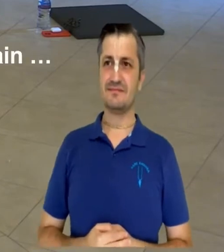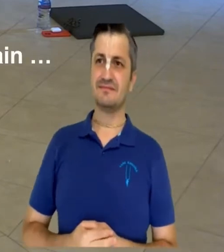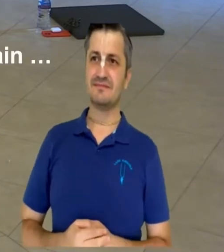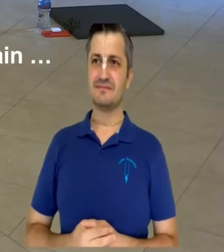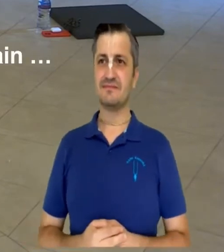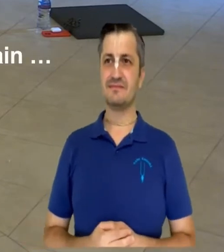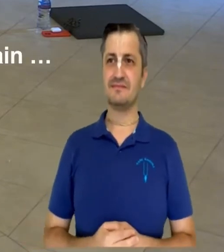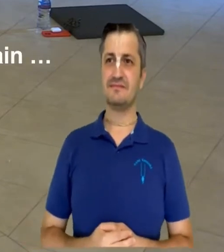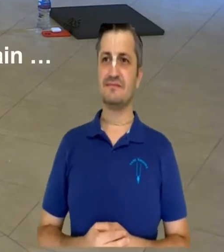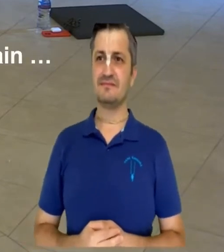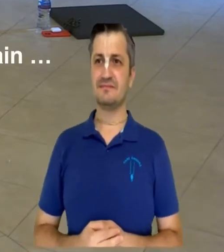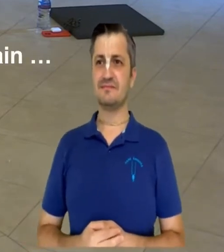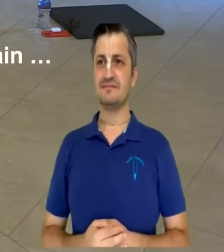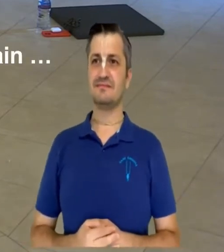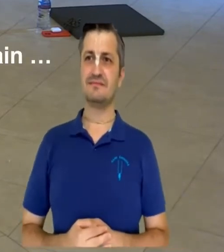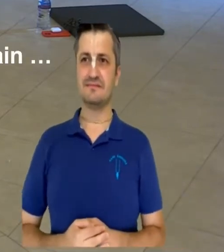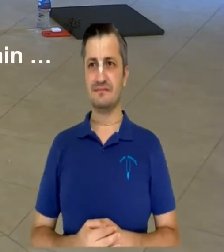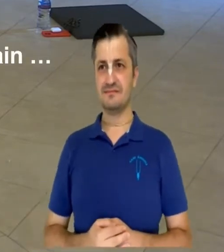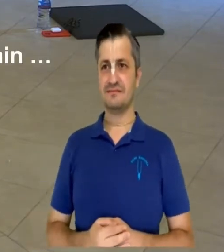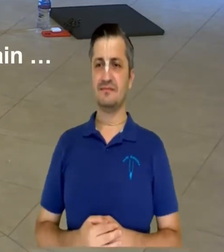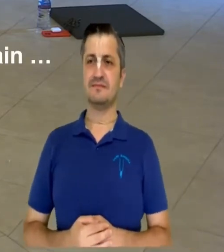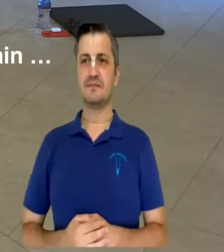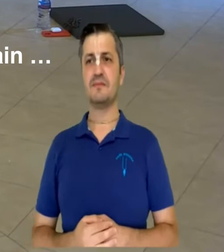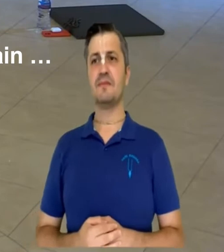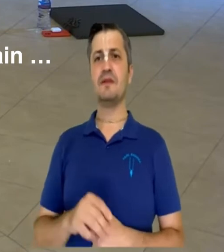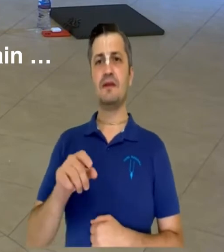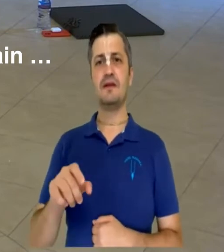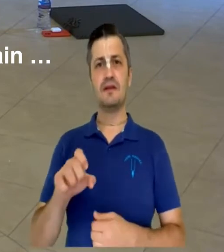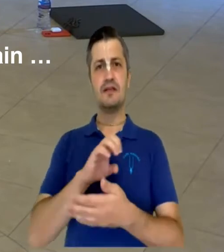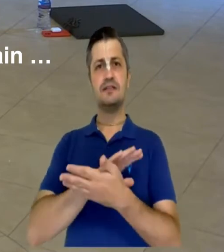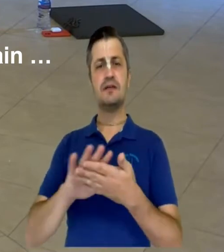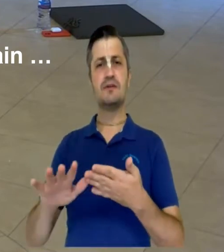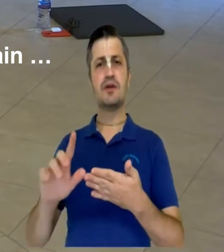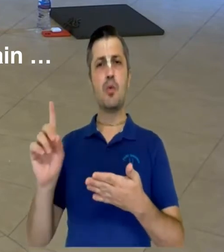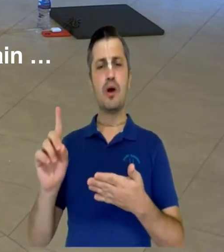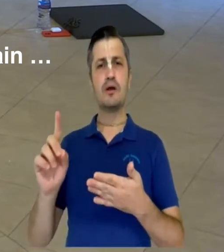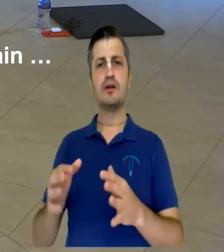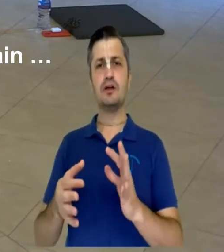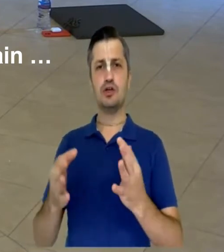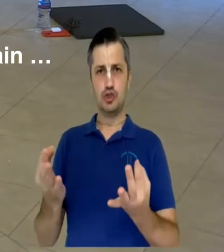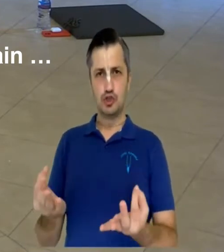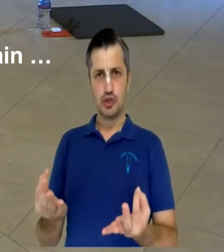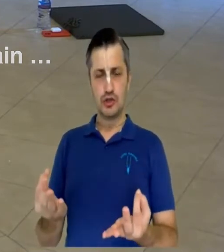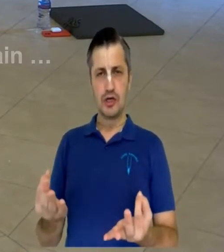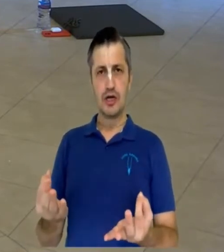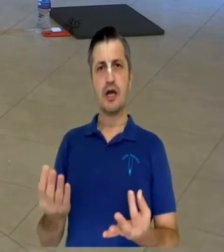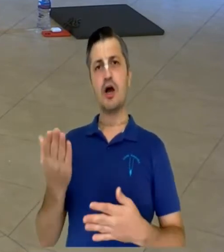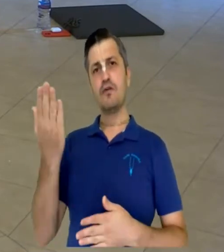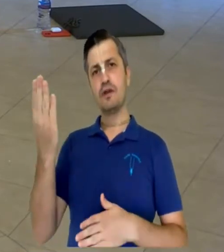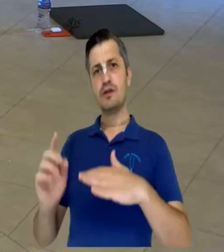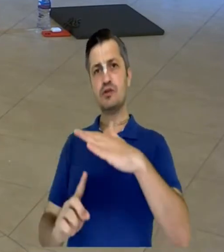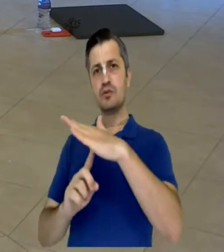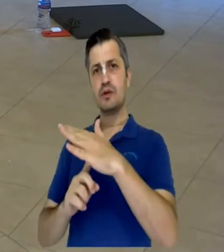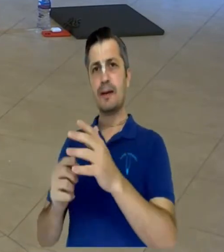here we are. This chapter is called Purushottama Yoga, or the Yoga of the Supreme Person. And now